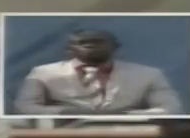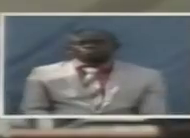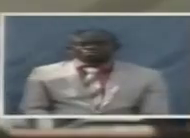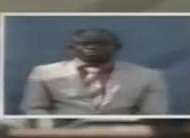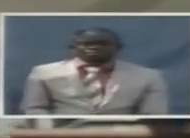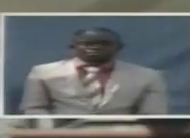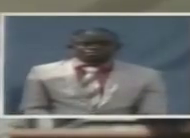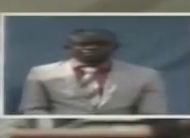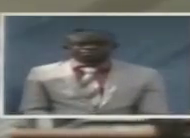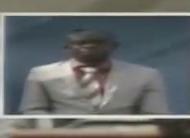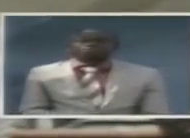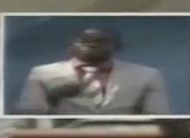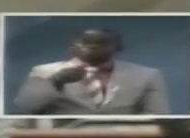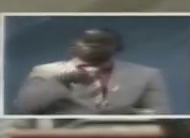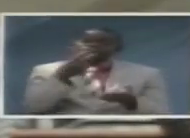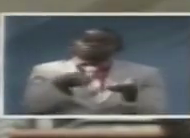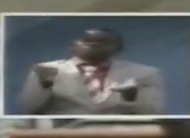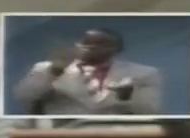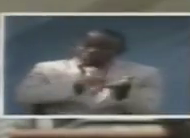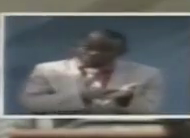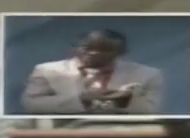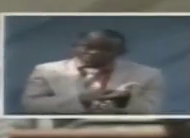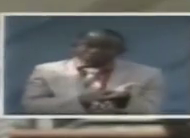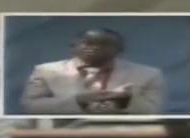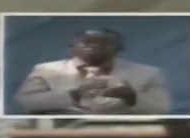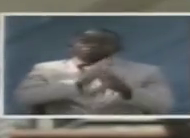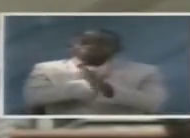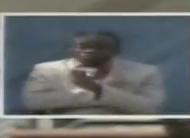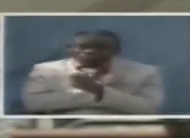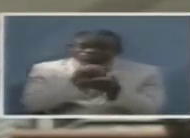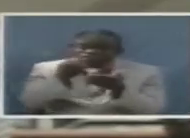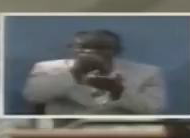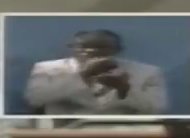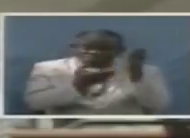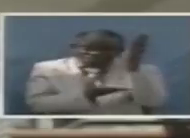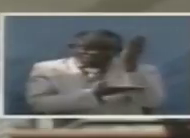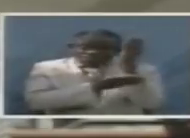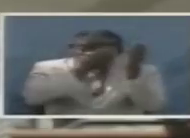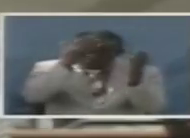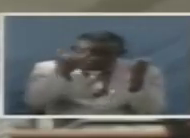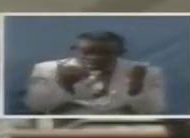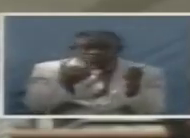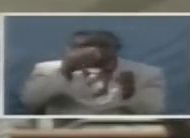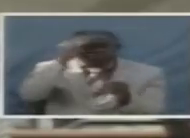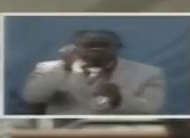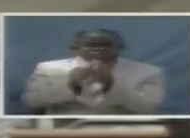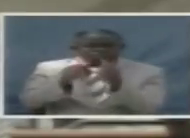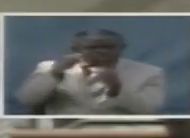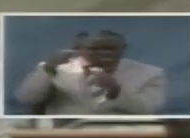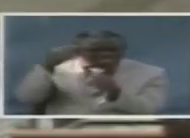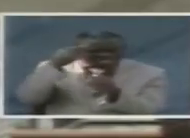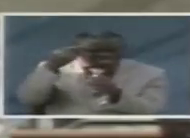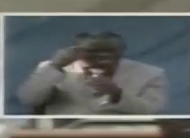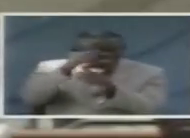Mr. Speaker, I repeat, this is a reflection of the sound economic policies that this